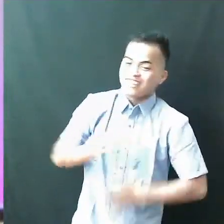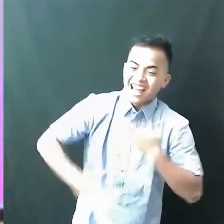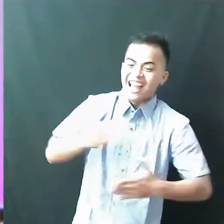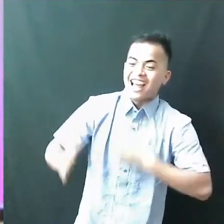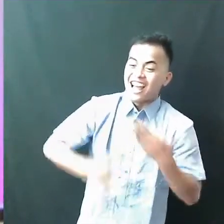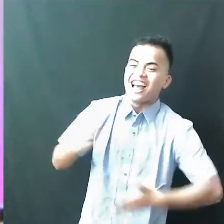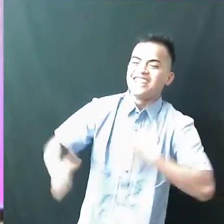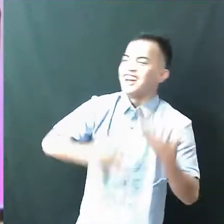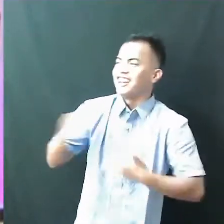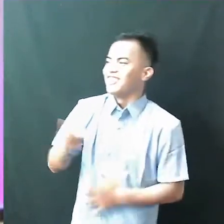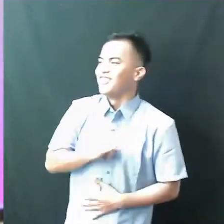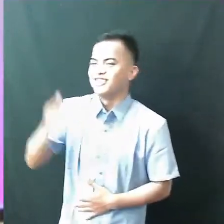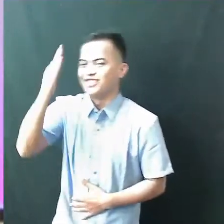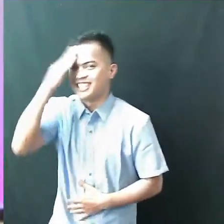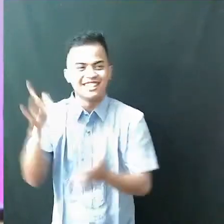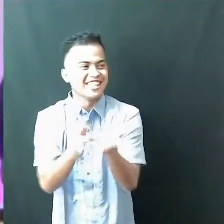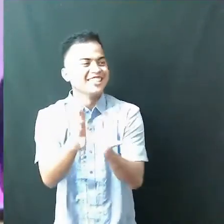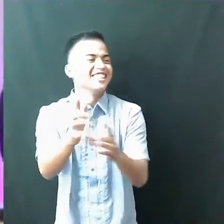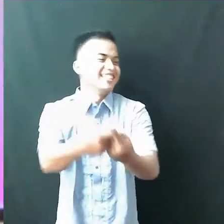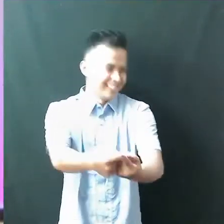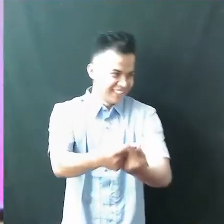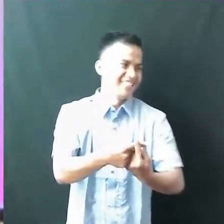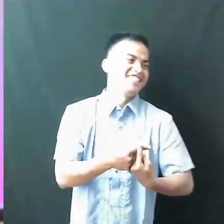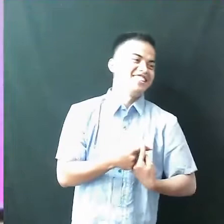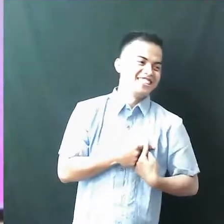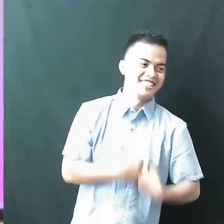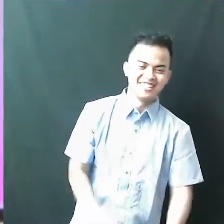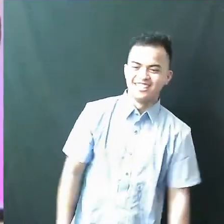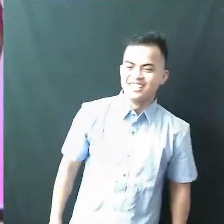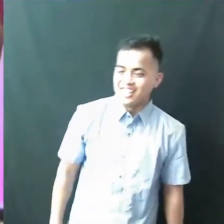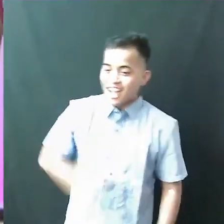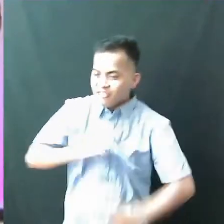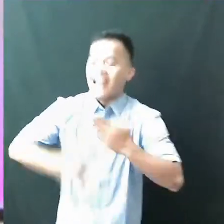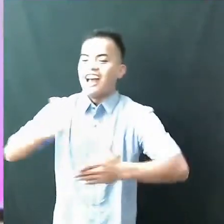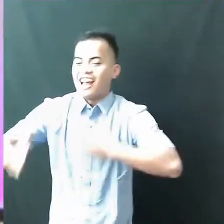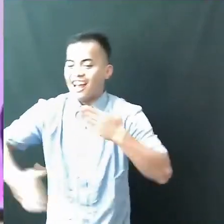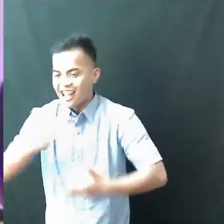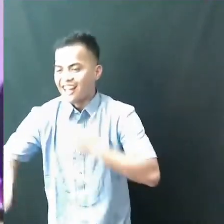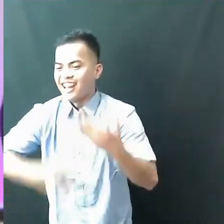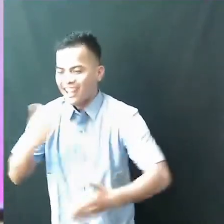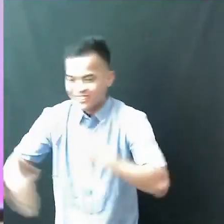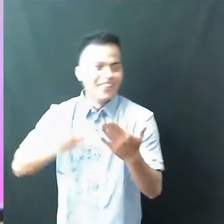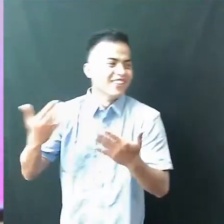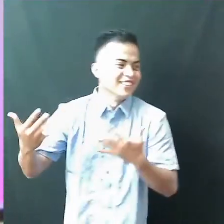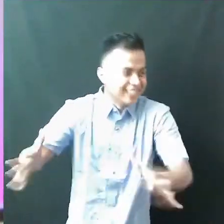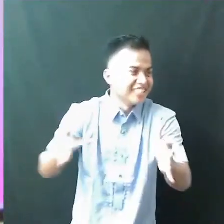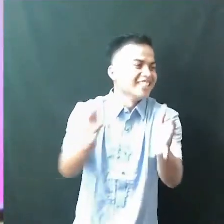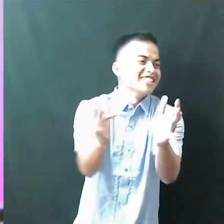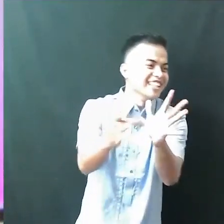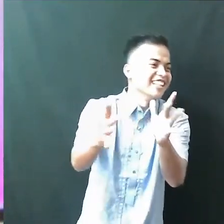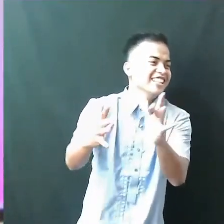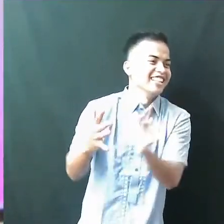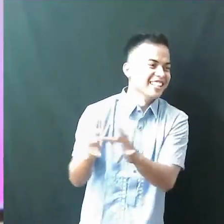I'm glad I know who Jesus is. One more time in the chorus. I'm glad I know who